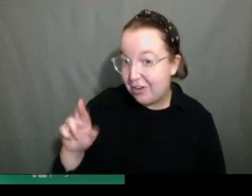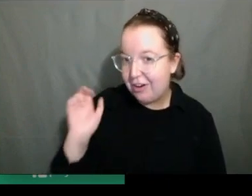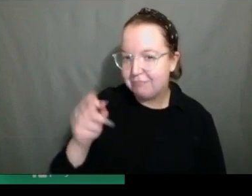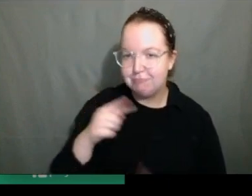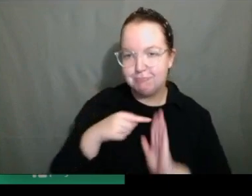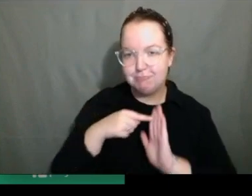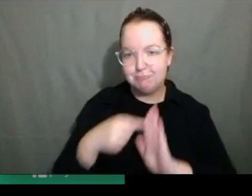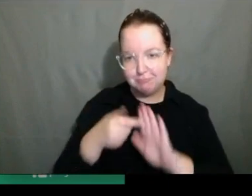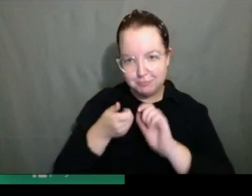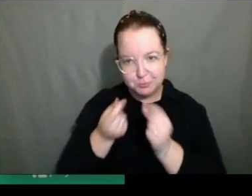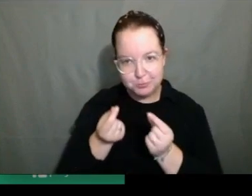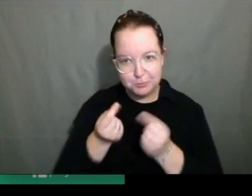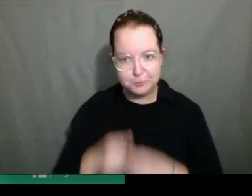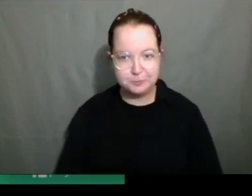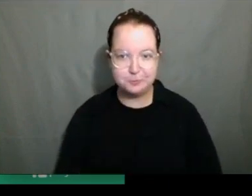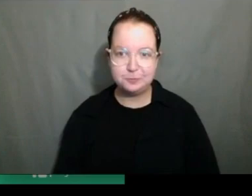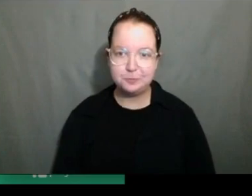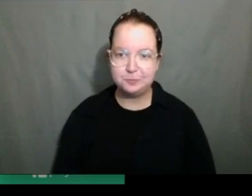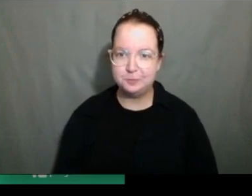well.